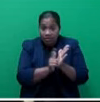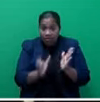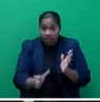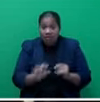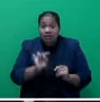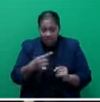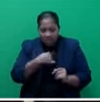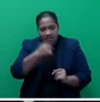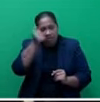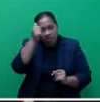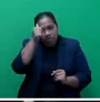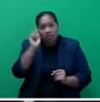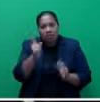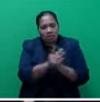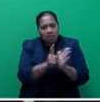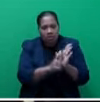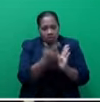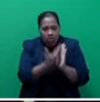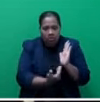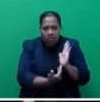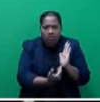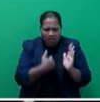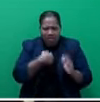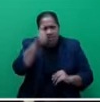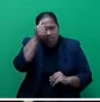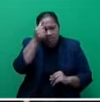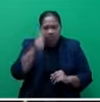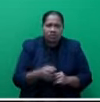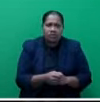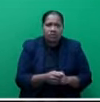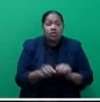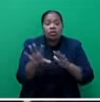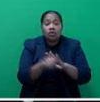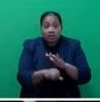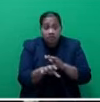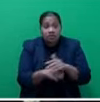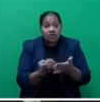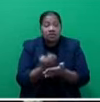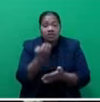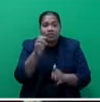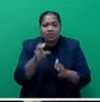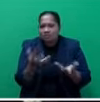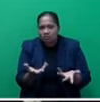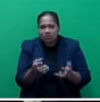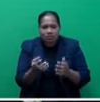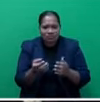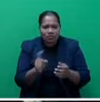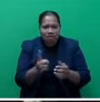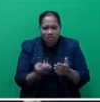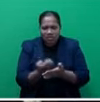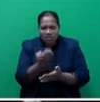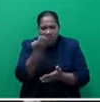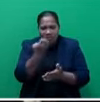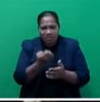know what laws are. I mean, I know, Mr. Speaker, corruption, the economic cost of corruption. I wrote a paper